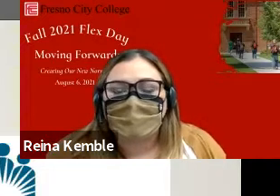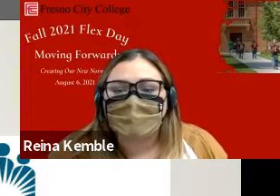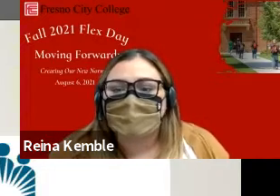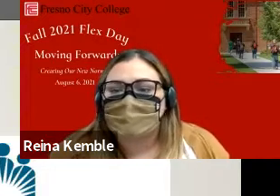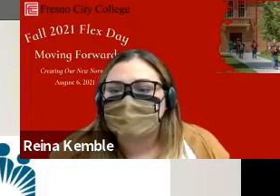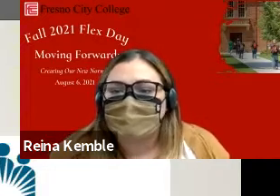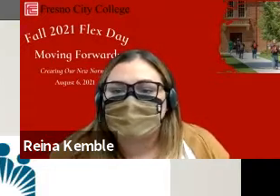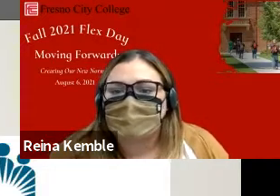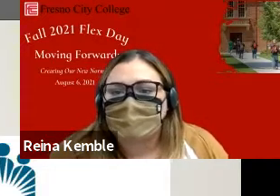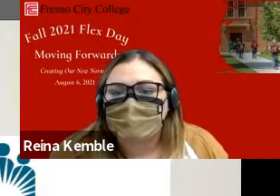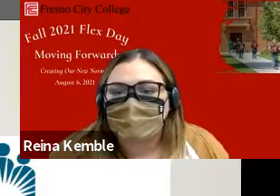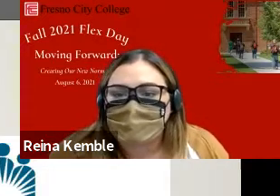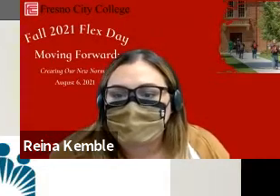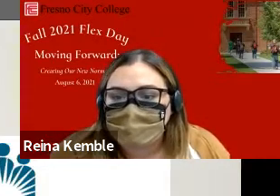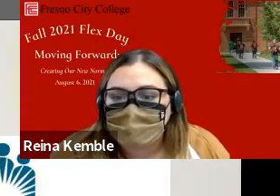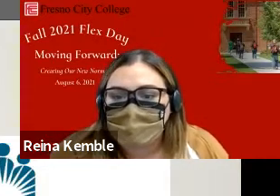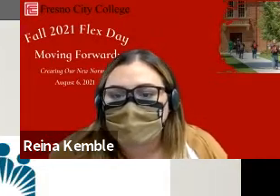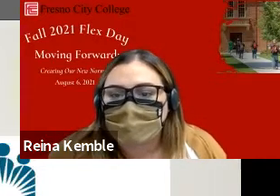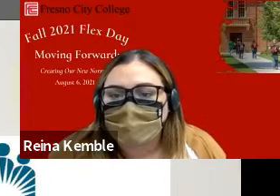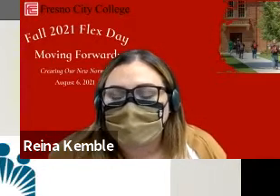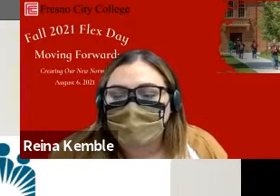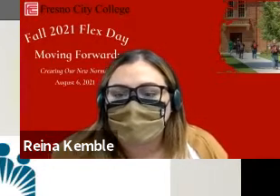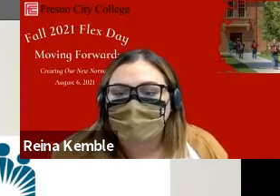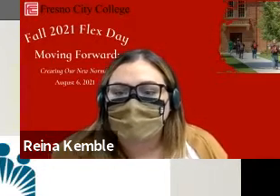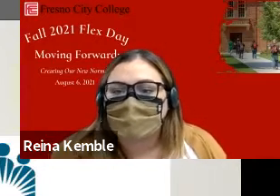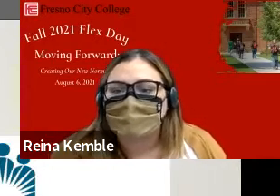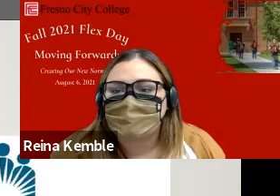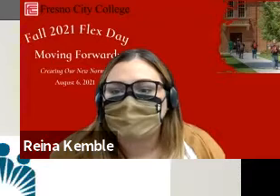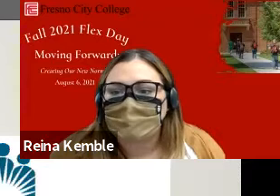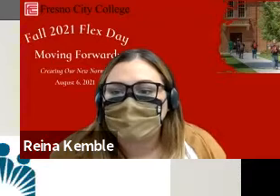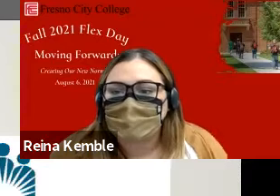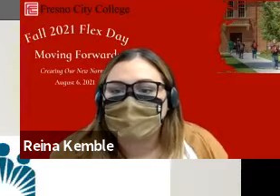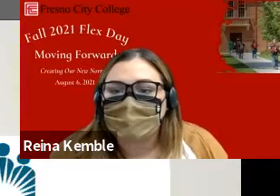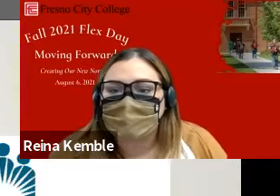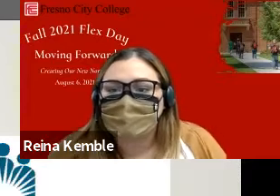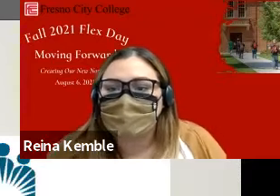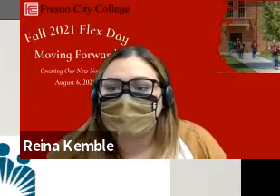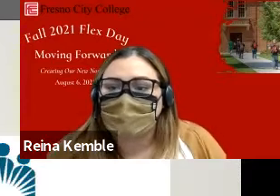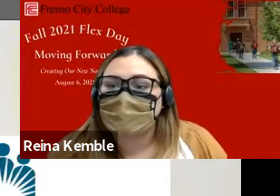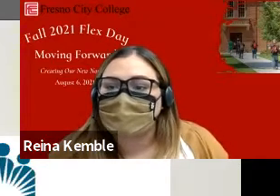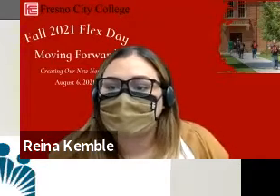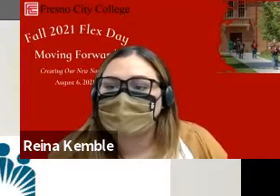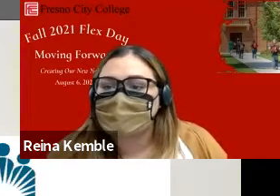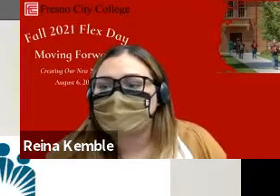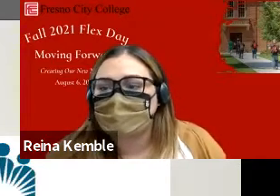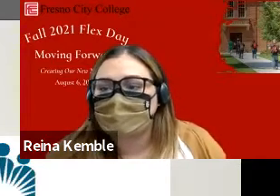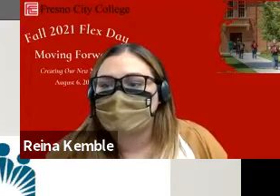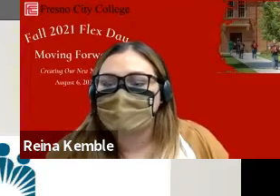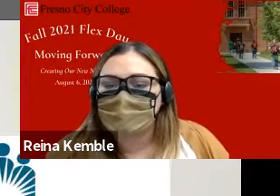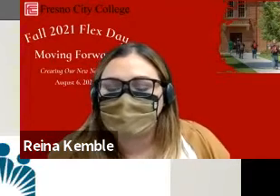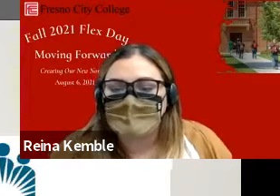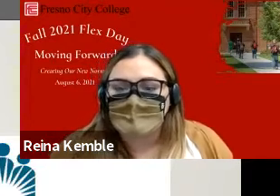We are part of the Kaiser Permanente North region. We offer Kaiser Low and a Kaiser High plans